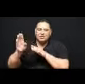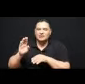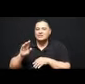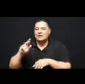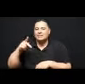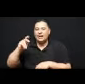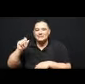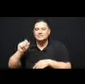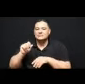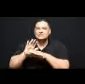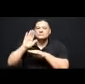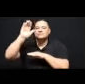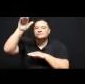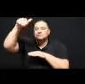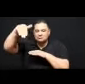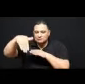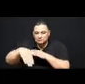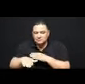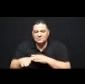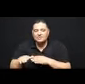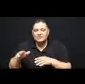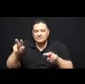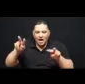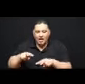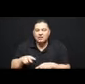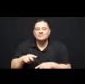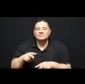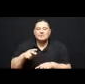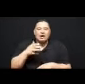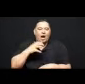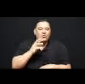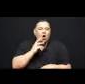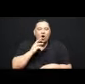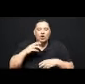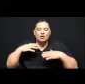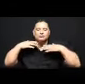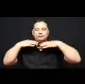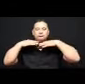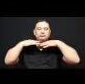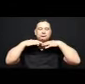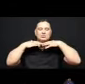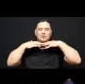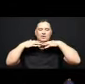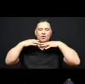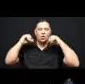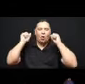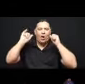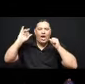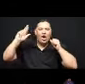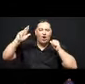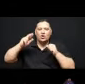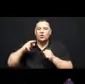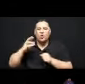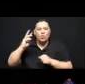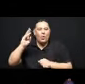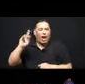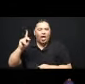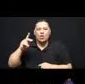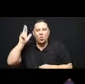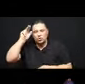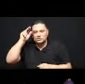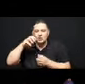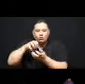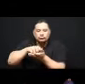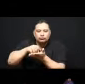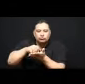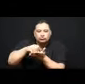there neck deep in hot water, frost-biting hair, while the horses grazing close by. One night, after fresh tracks